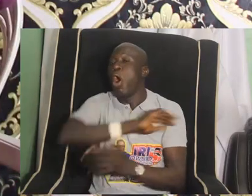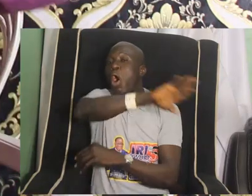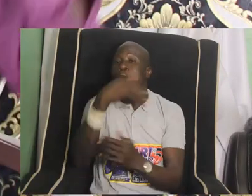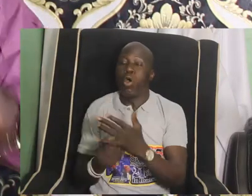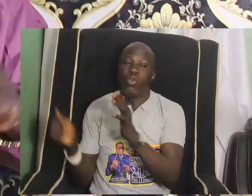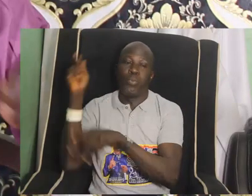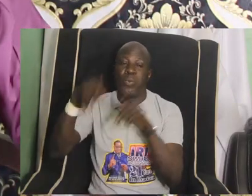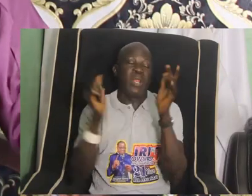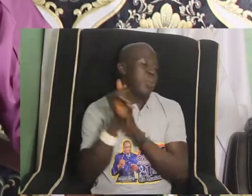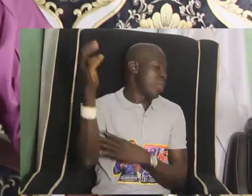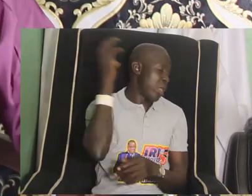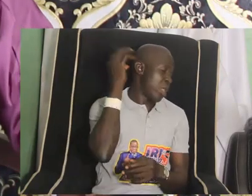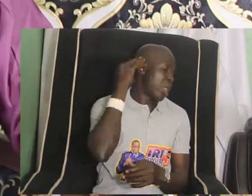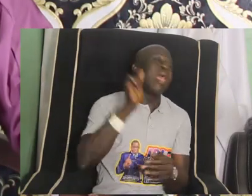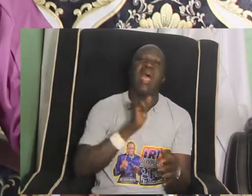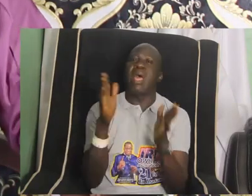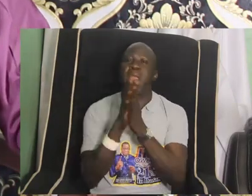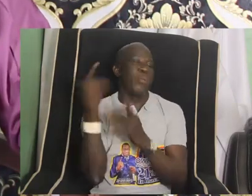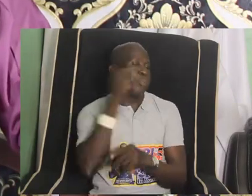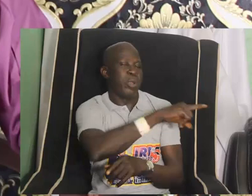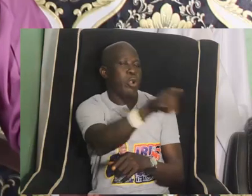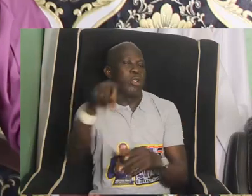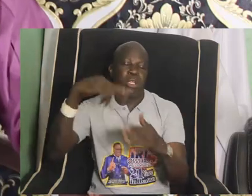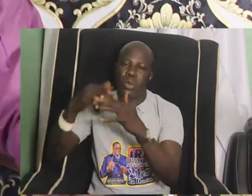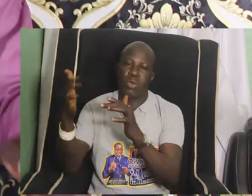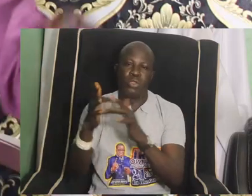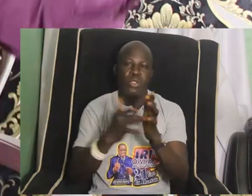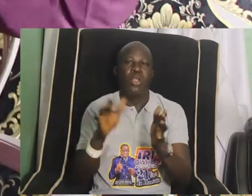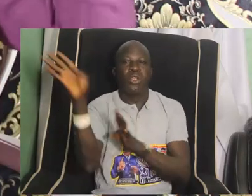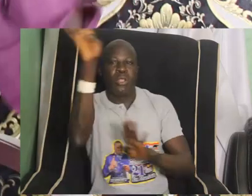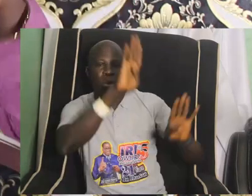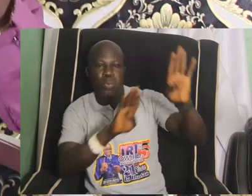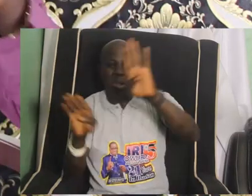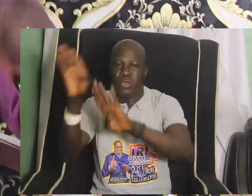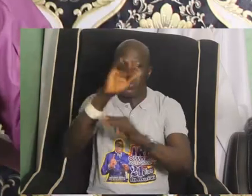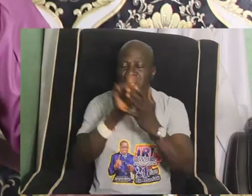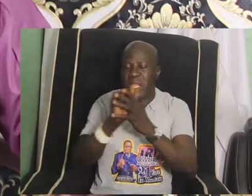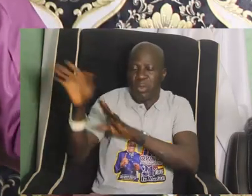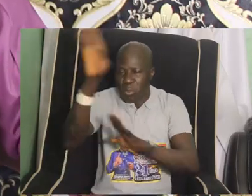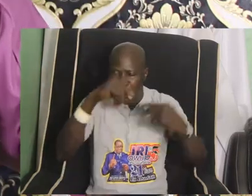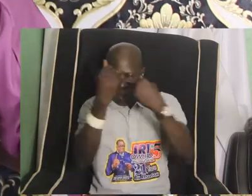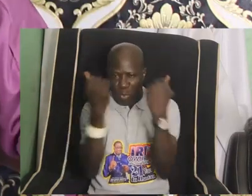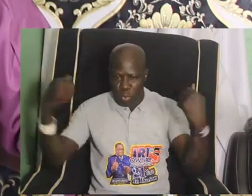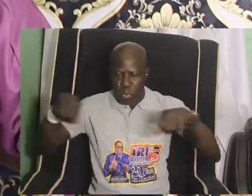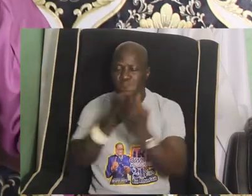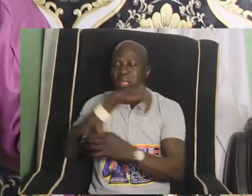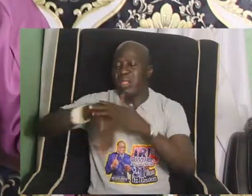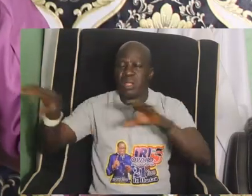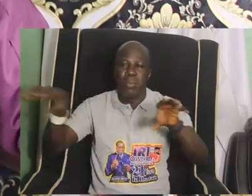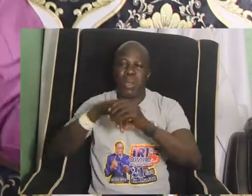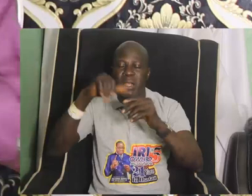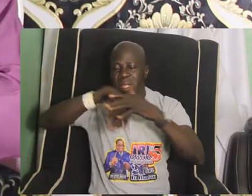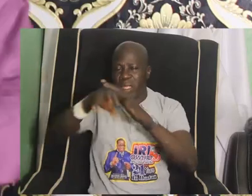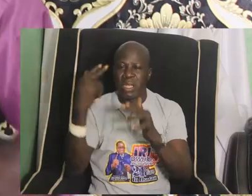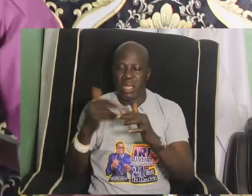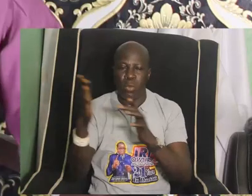Jesus. Every of my listeners, I pray the name of Jesus. The battle that torments women their marriage.